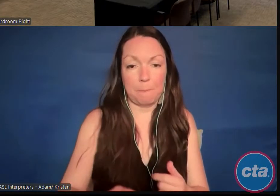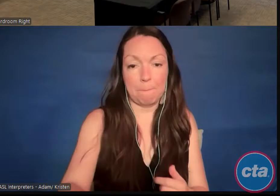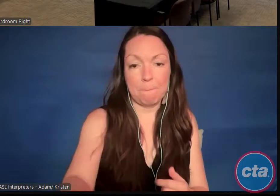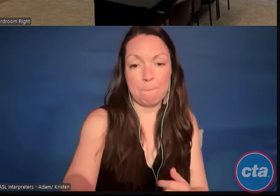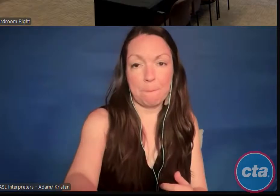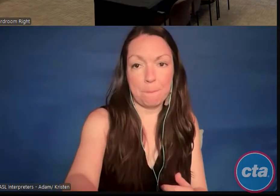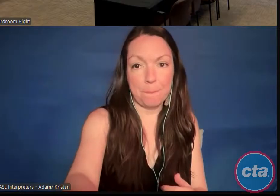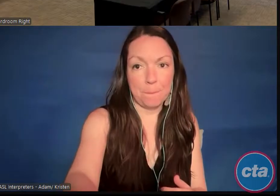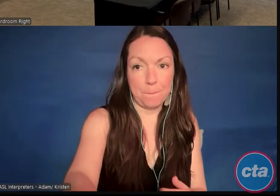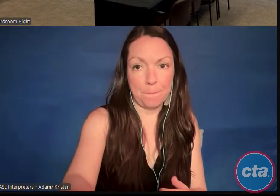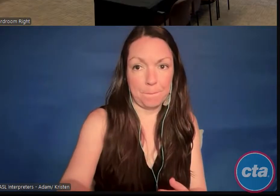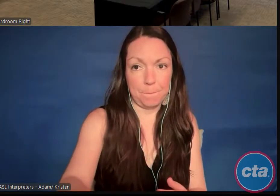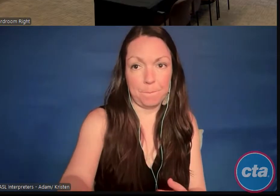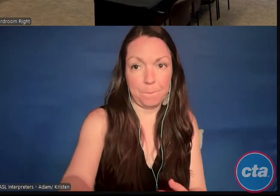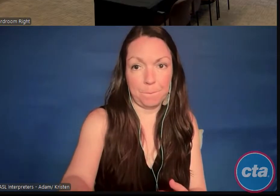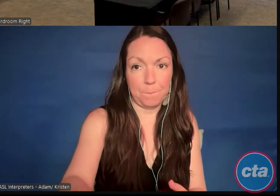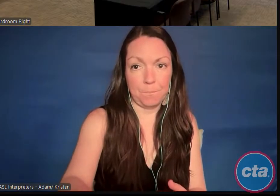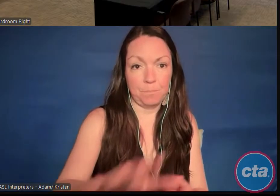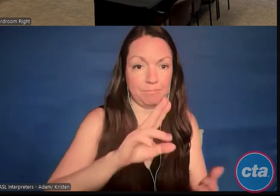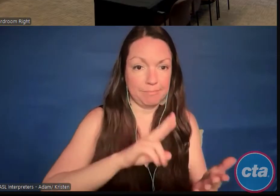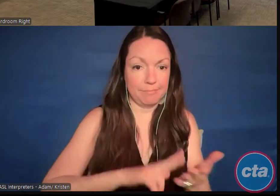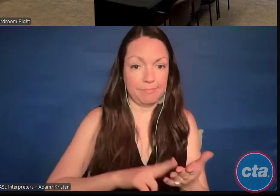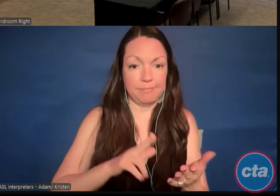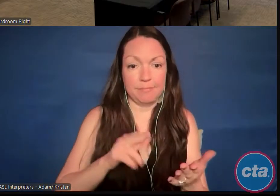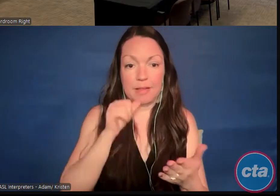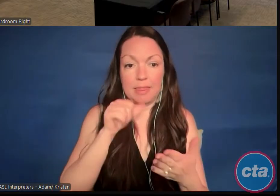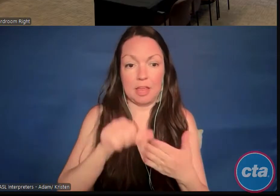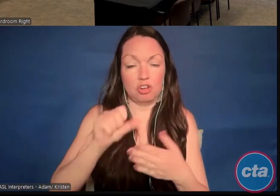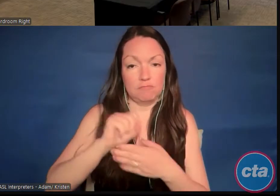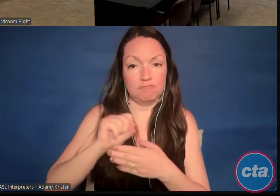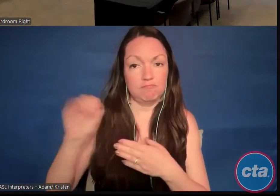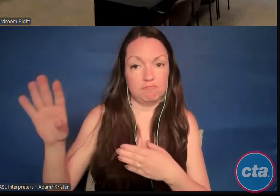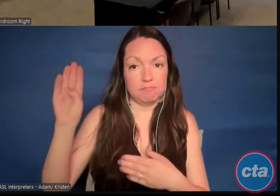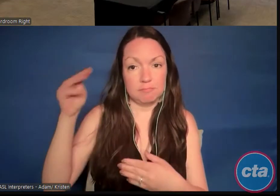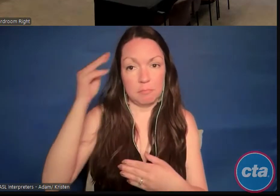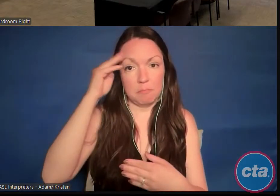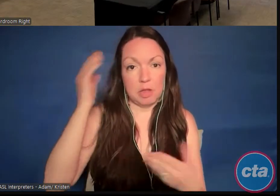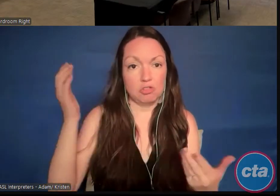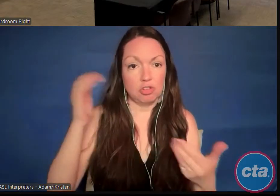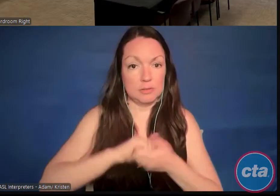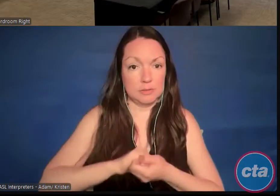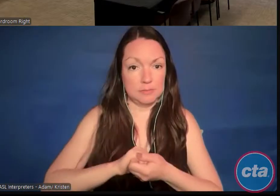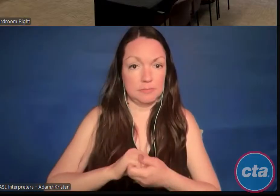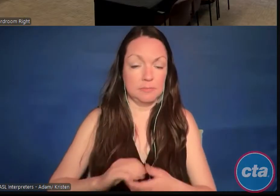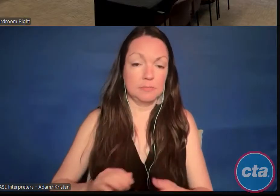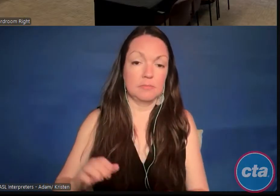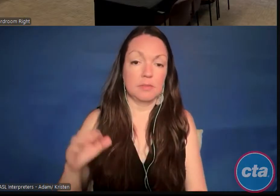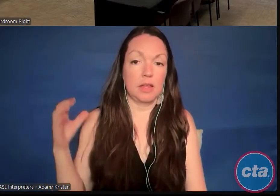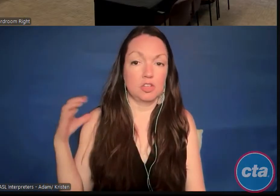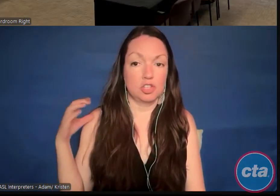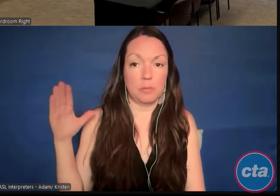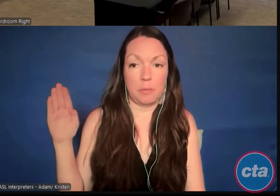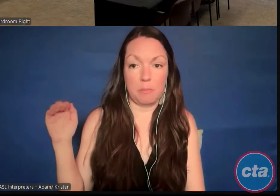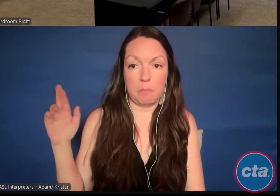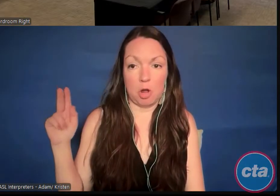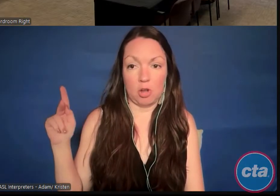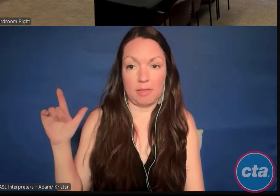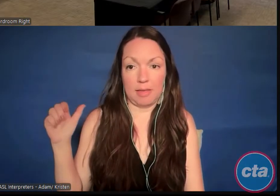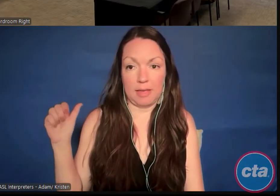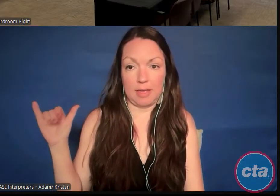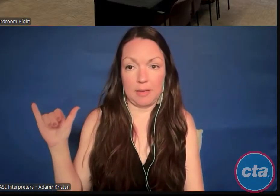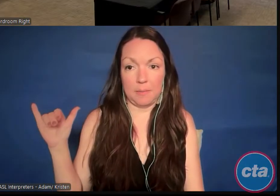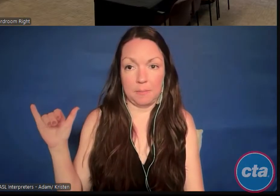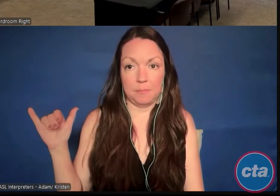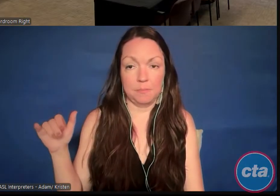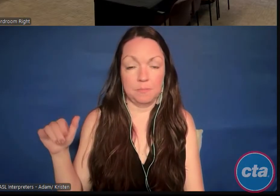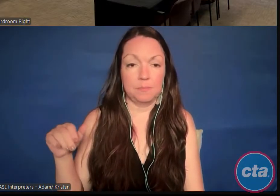signed off on a letter to Mayor Johnson and Chairman Barclay in regards to the